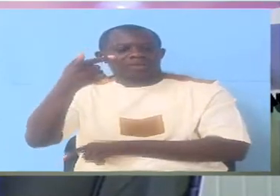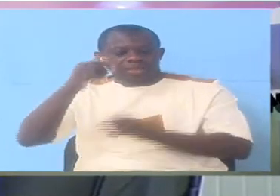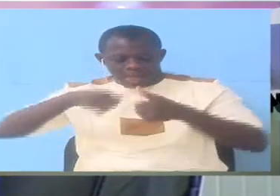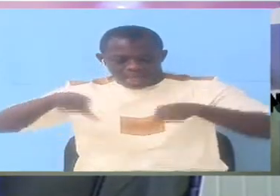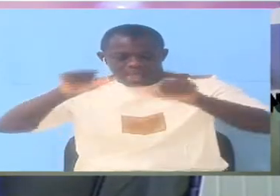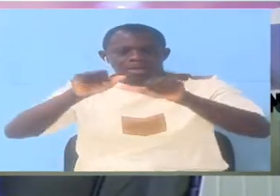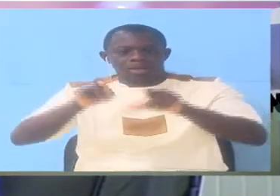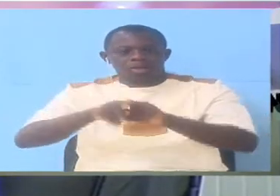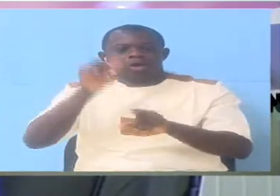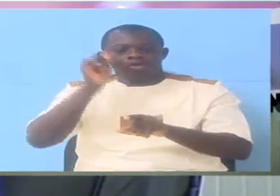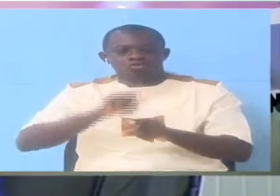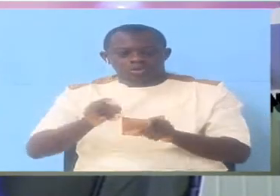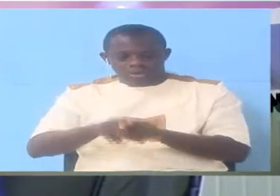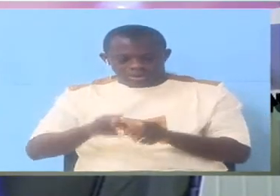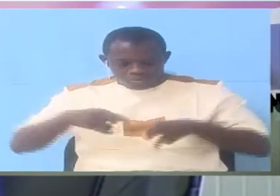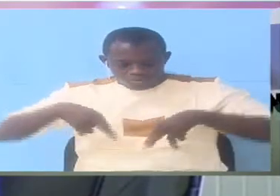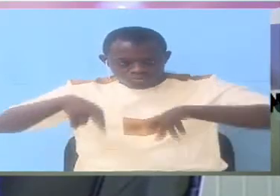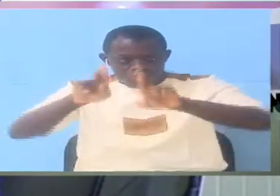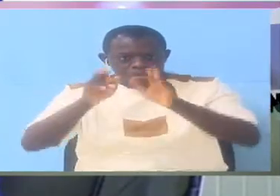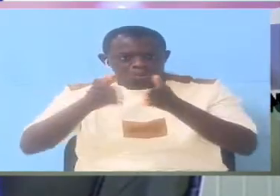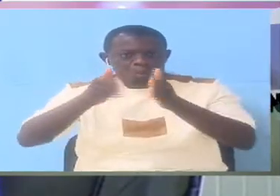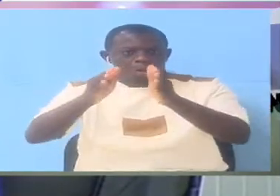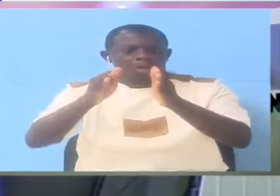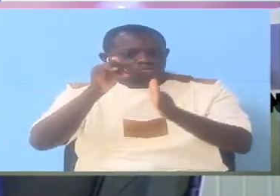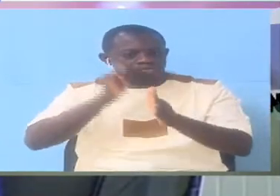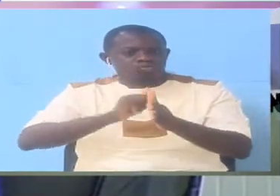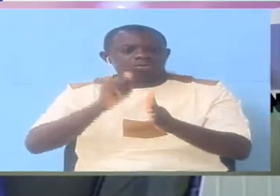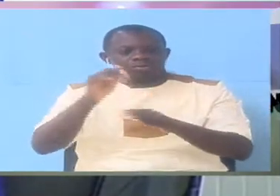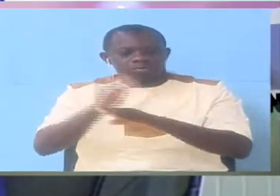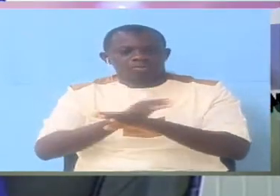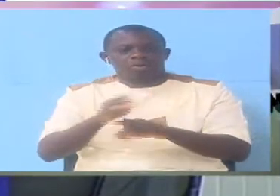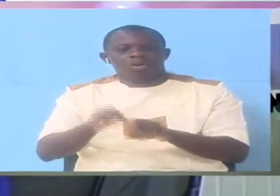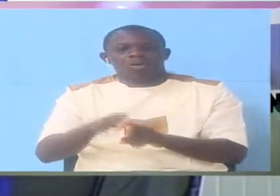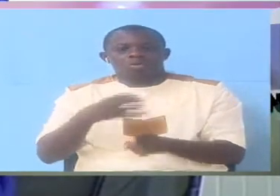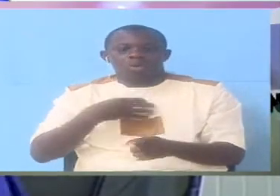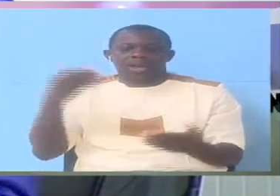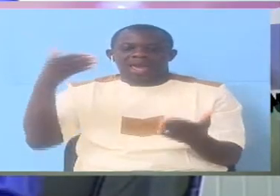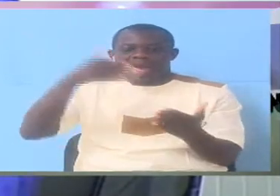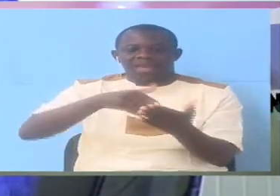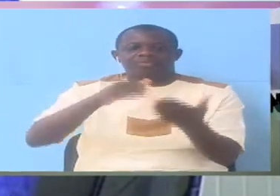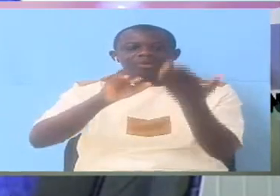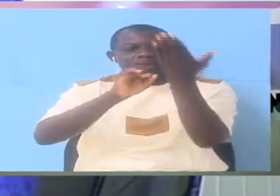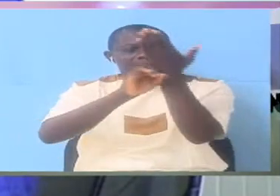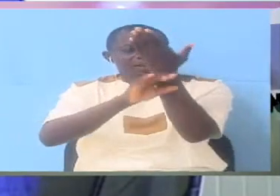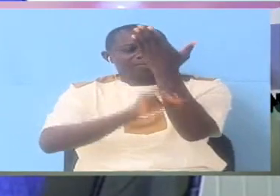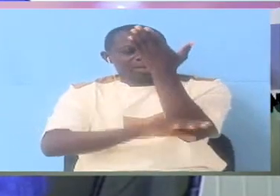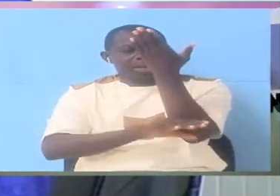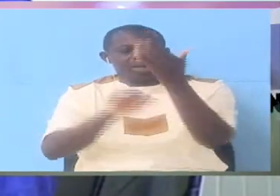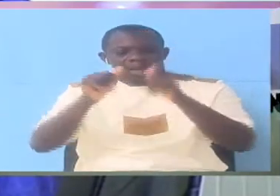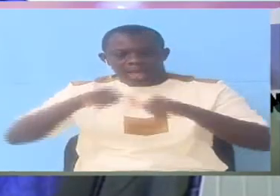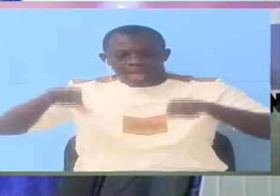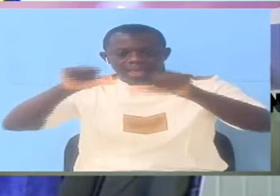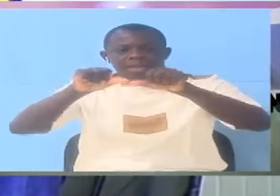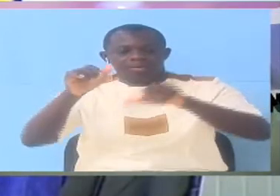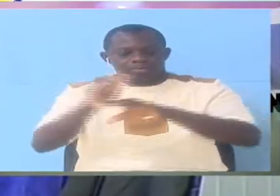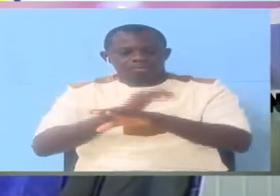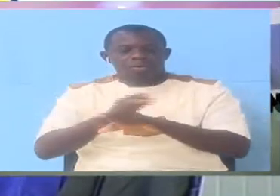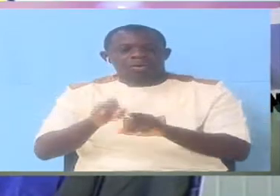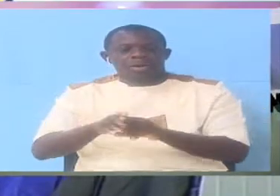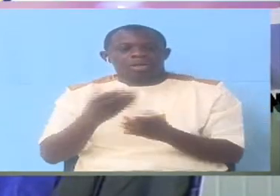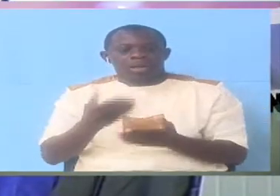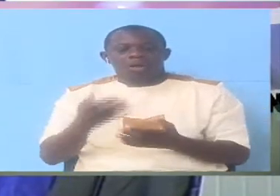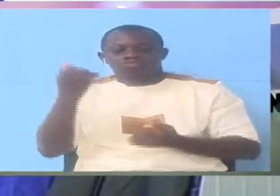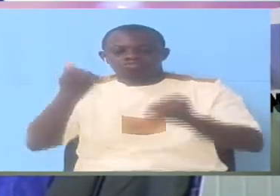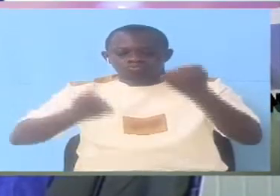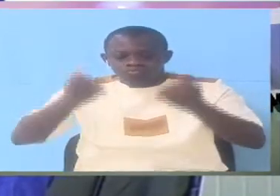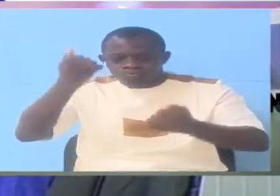No, silo later. That was the highway we took. That purkata traffic light mafam. Heading towards the traffic lights. That phone for the